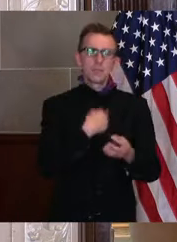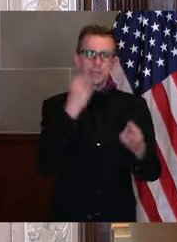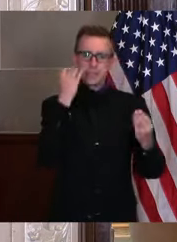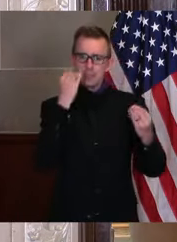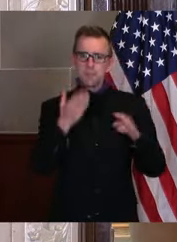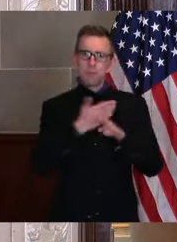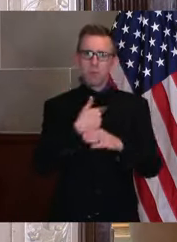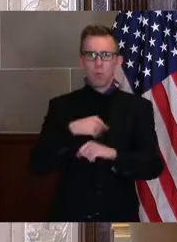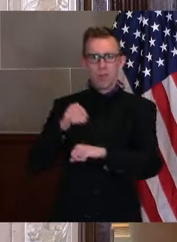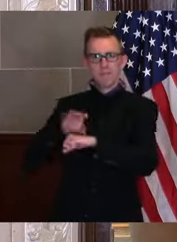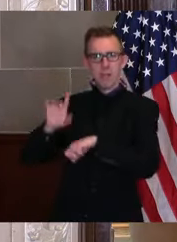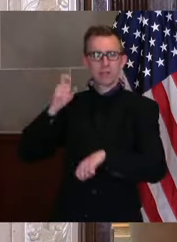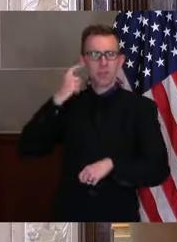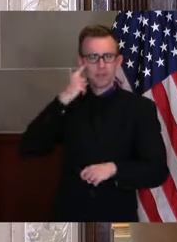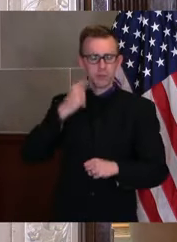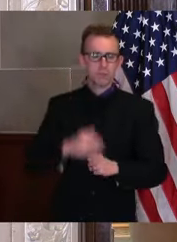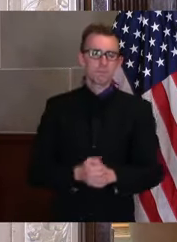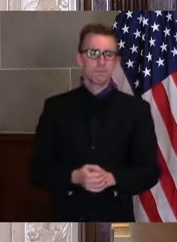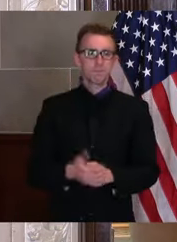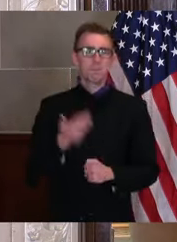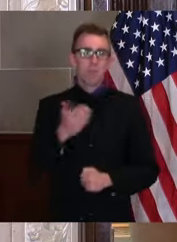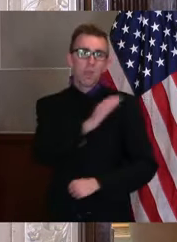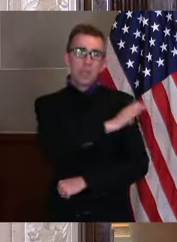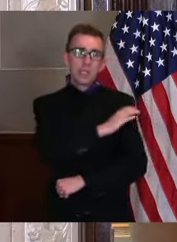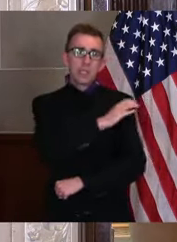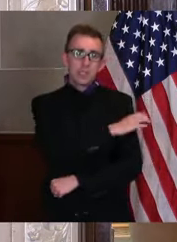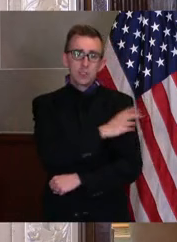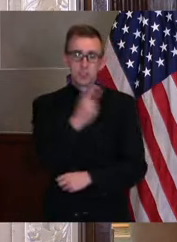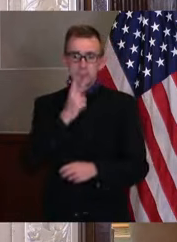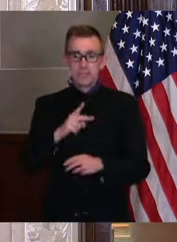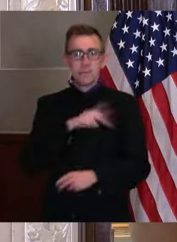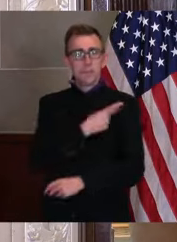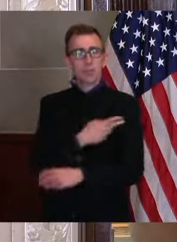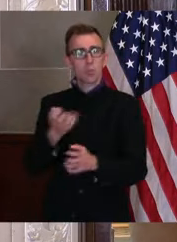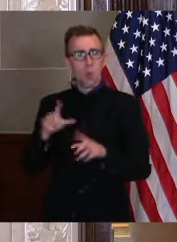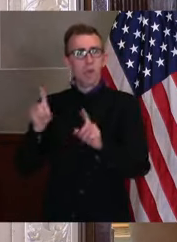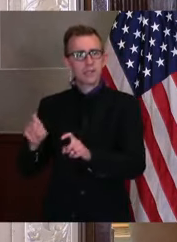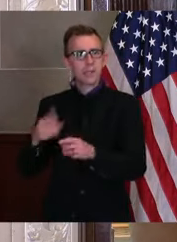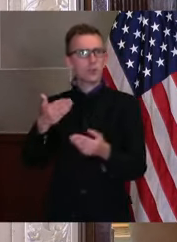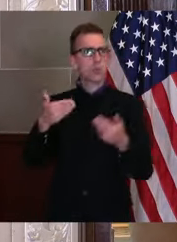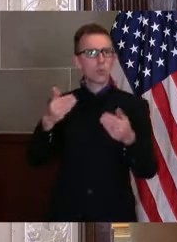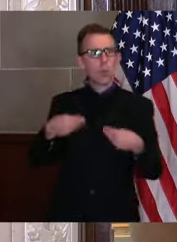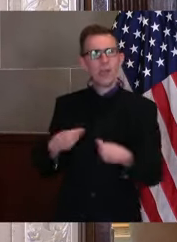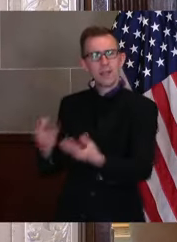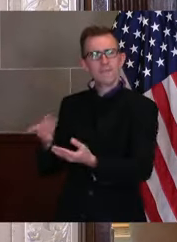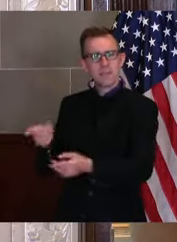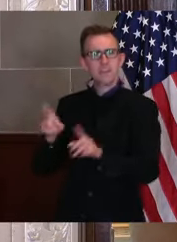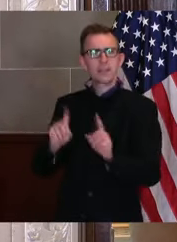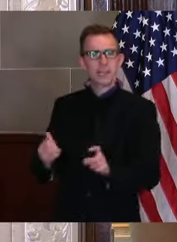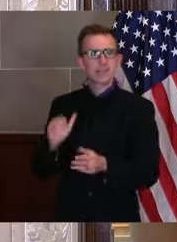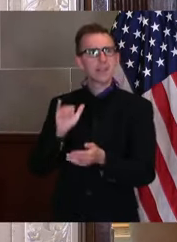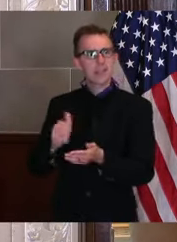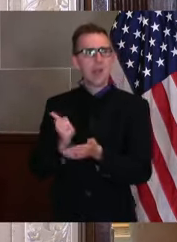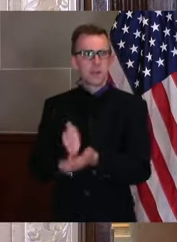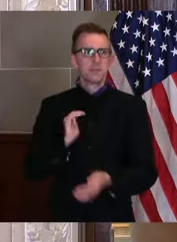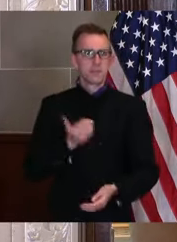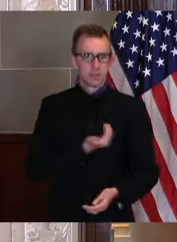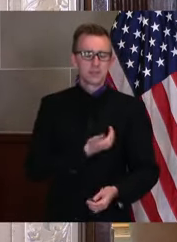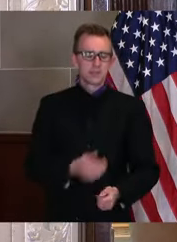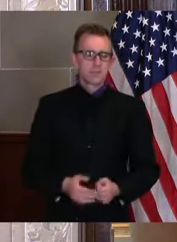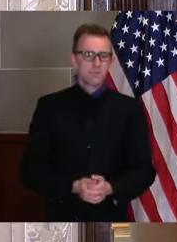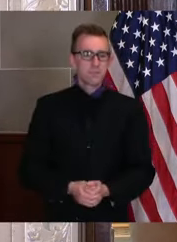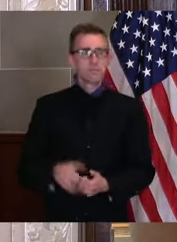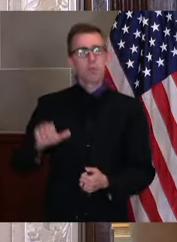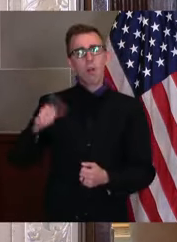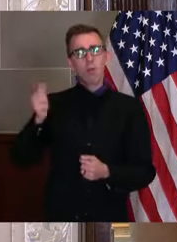today that if you're a clinician and a patient wants to be tested, please test them. That's very helpful to us to do that. The other thing the